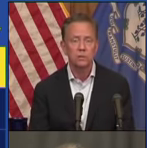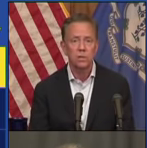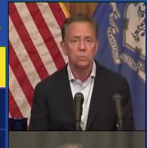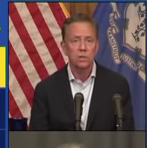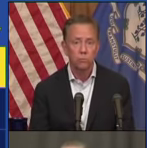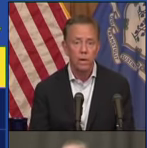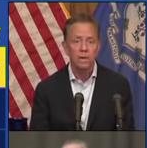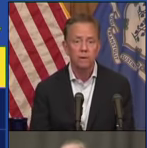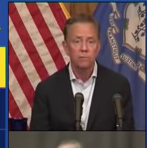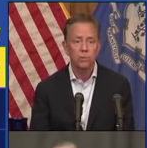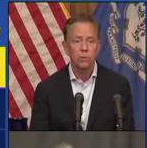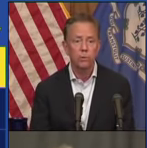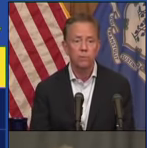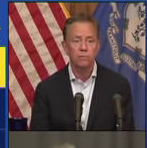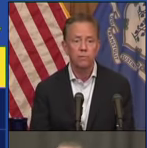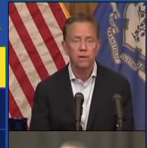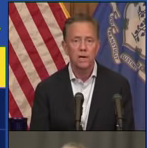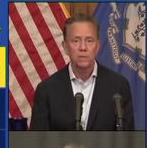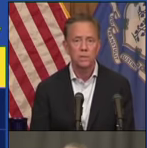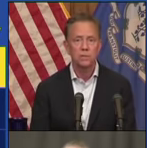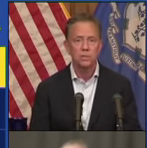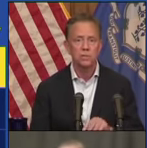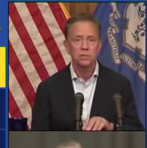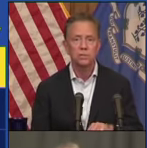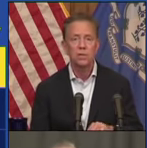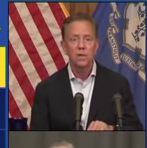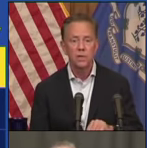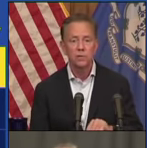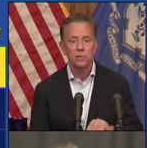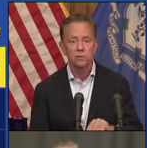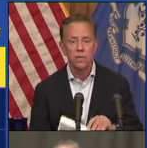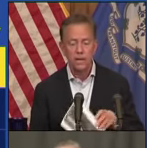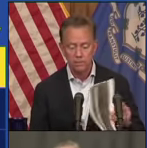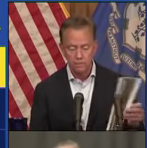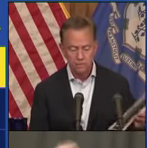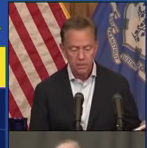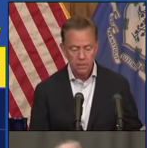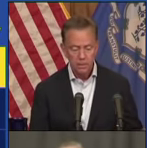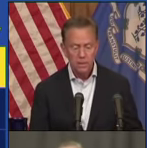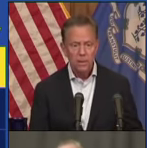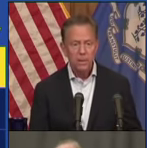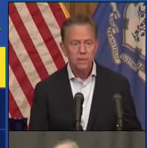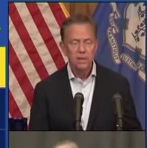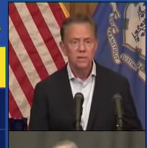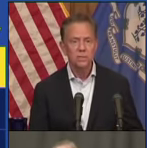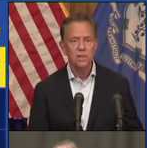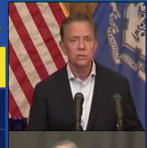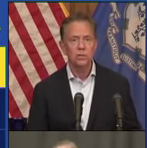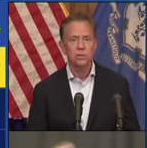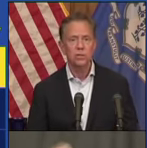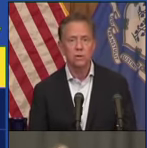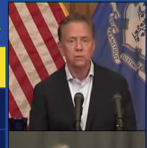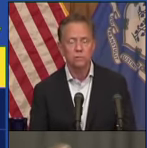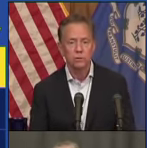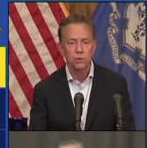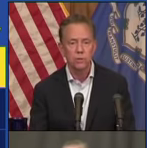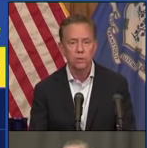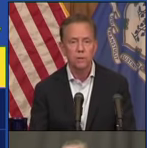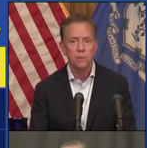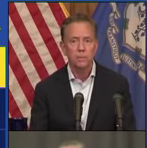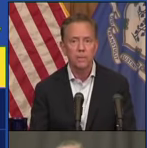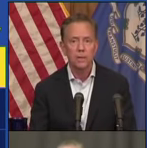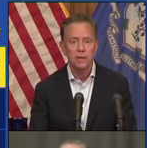tragically, but way down from where we were before, and hospitalizations continues down. I think this next chart will